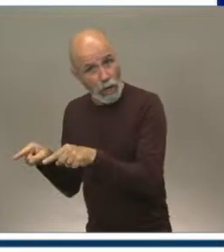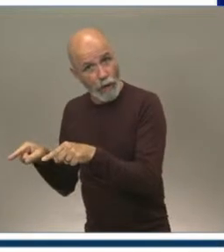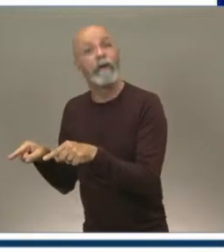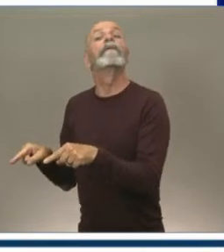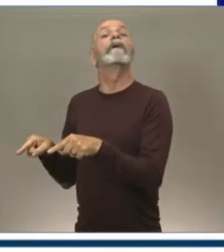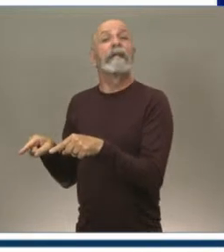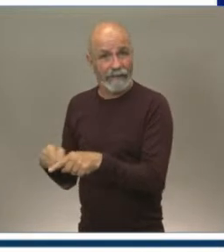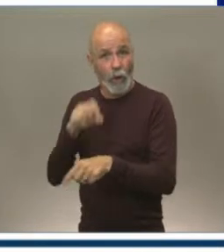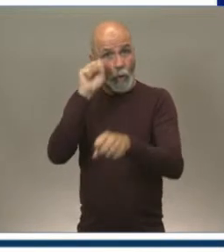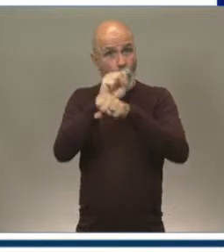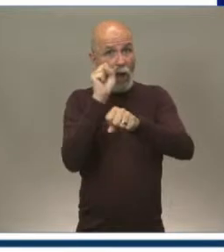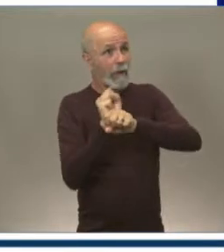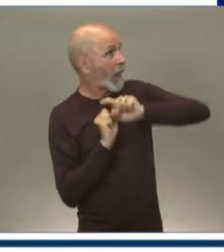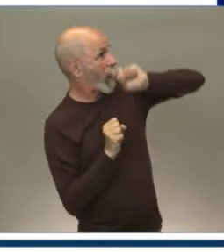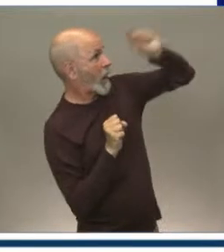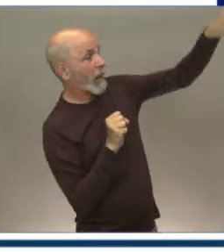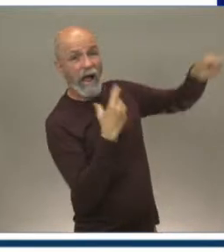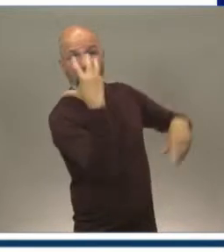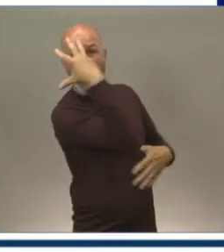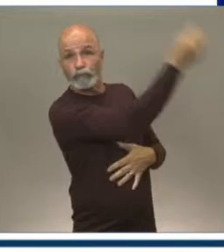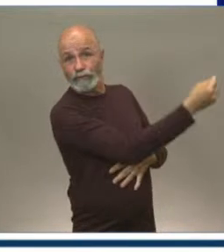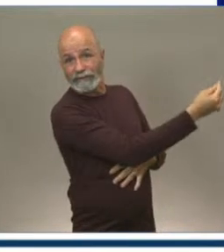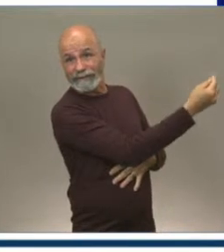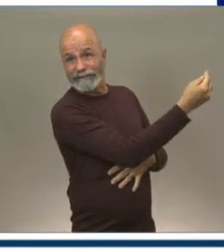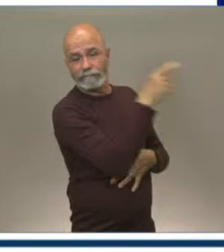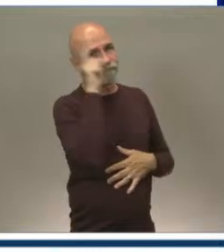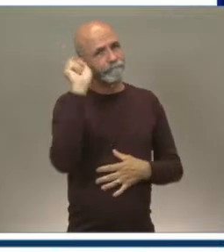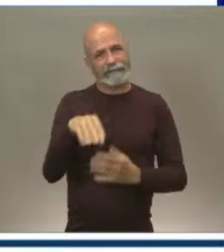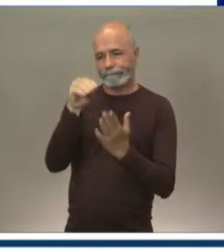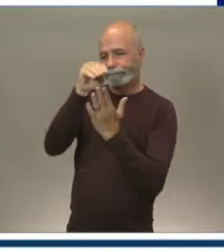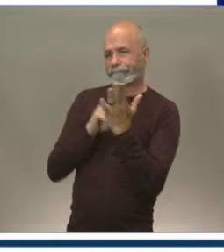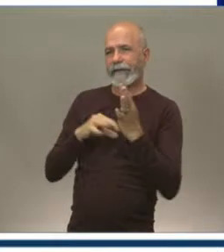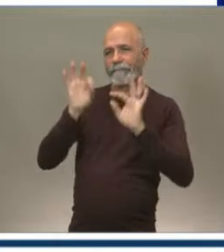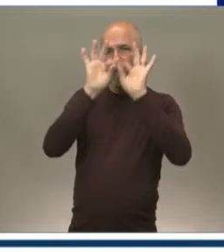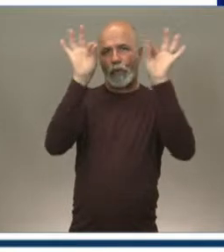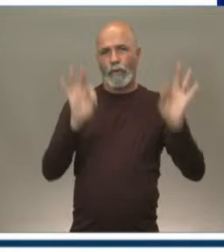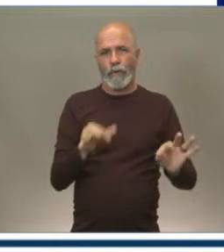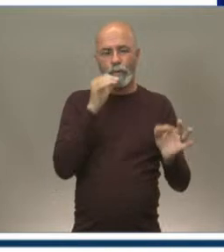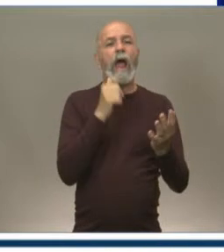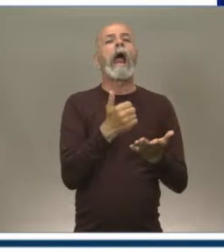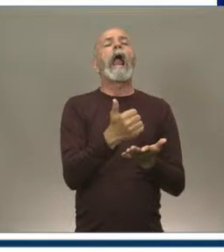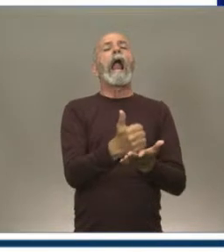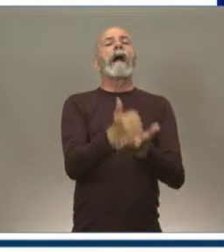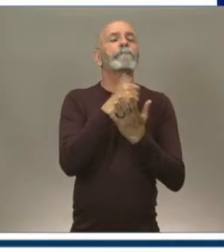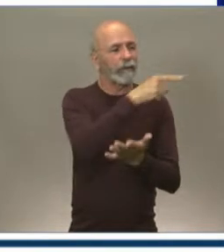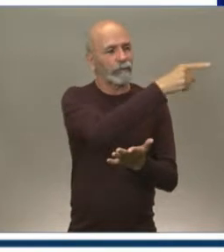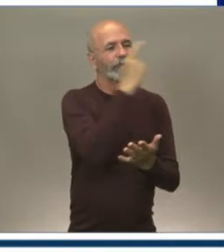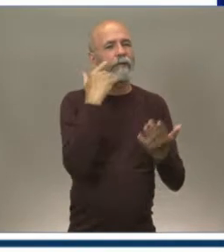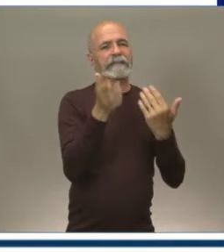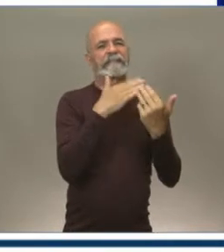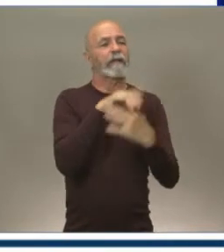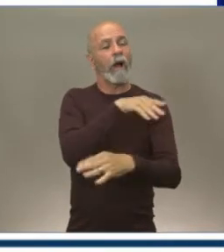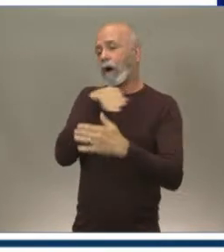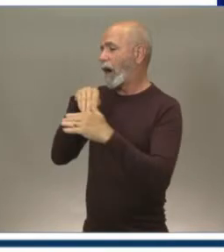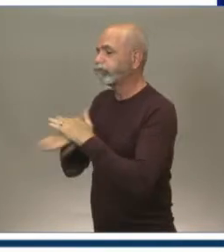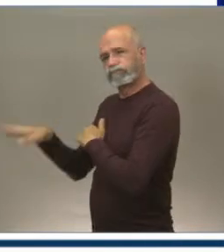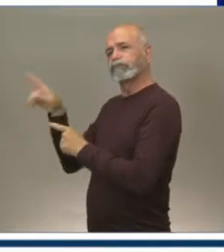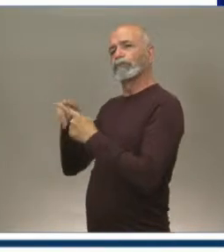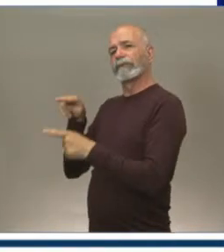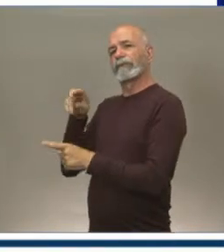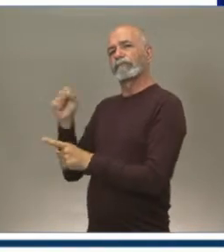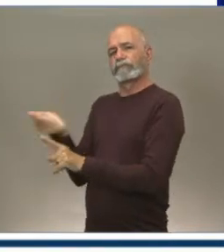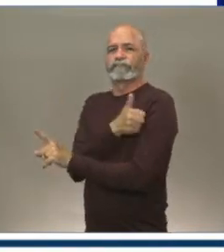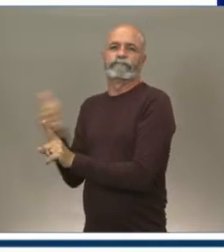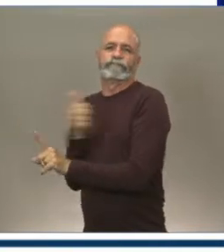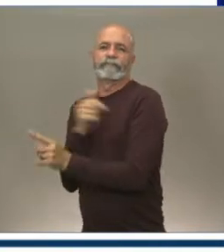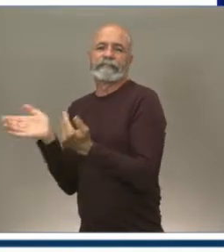the application is to help you get in easier. And our rotational workers, for example, have been asked to fill